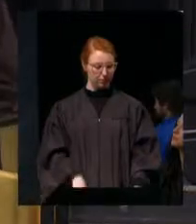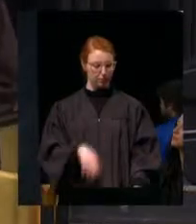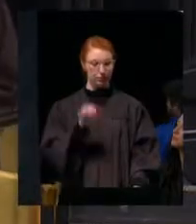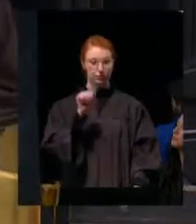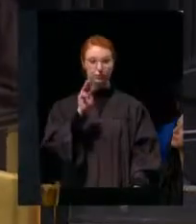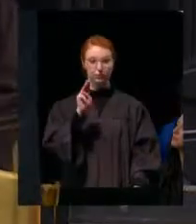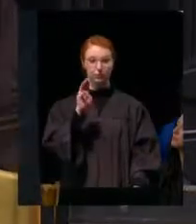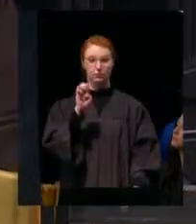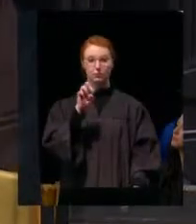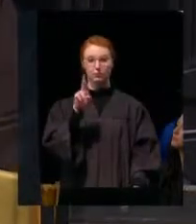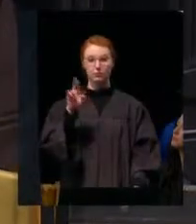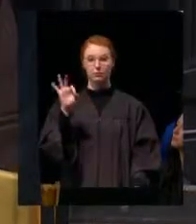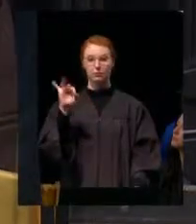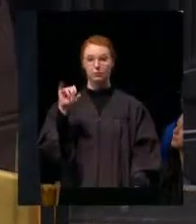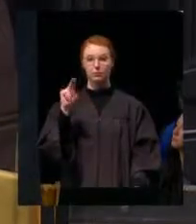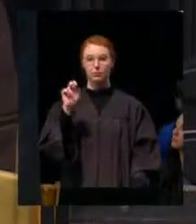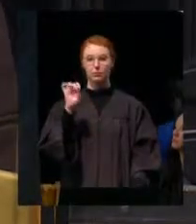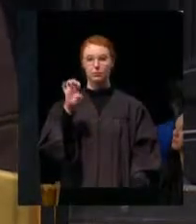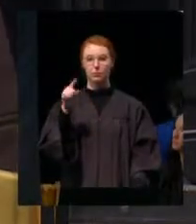Amber Finseth.